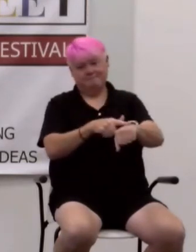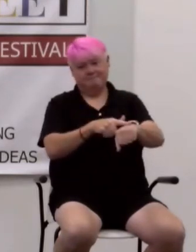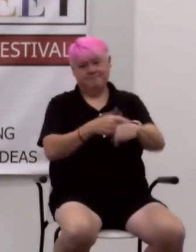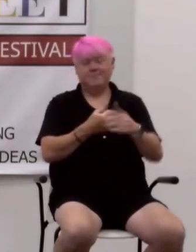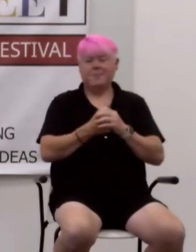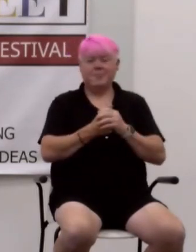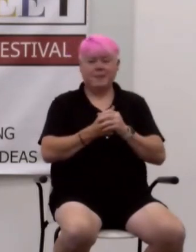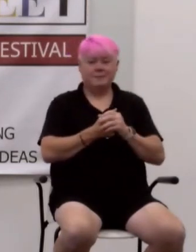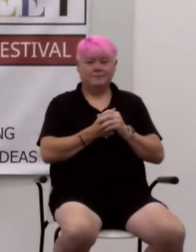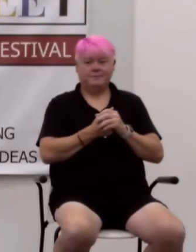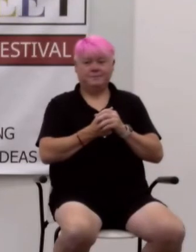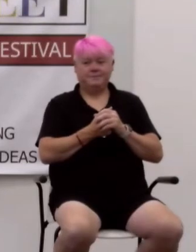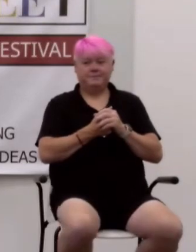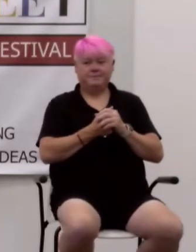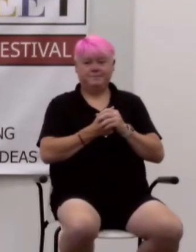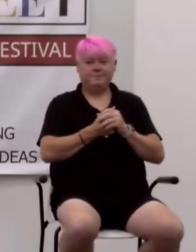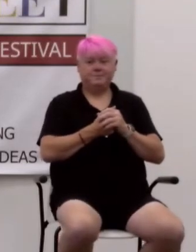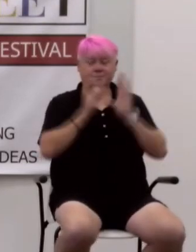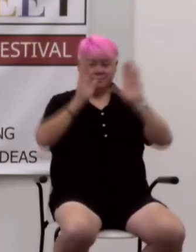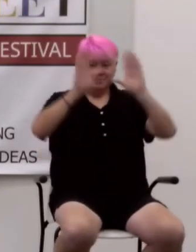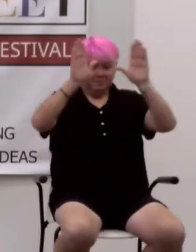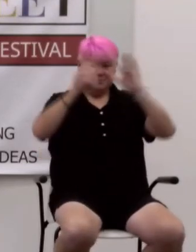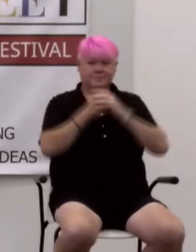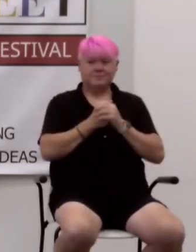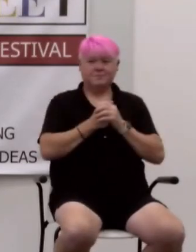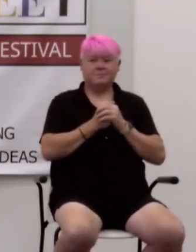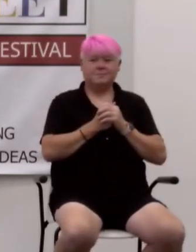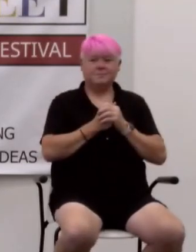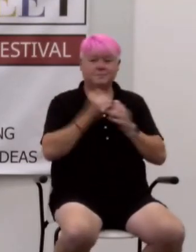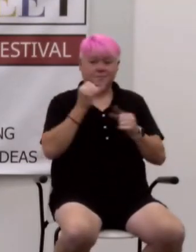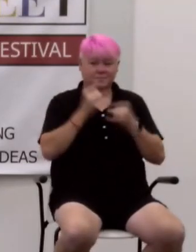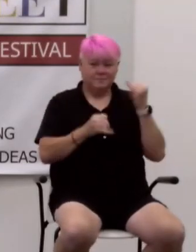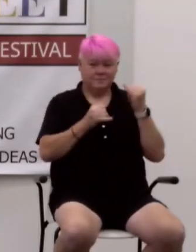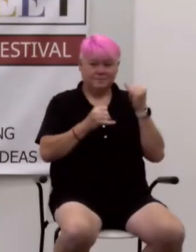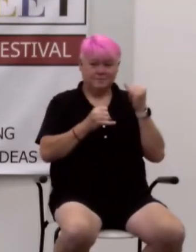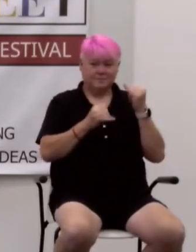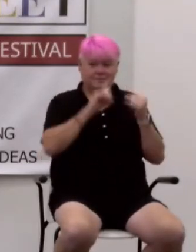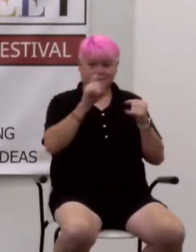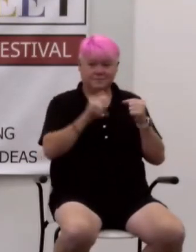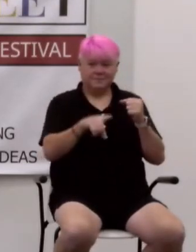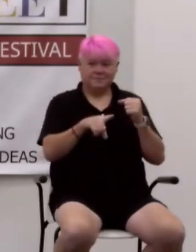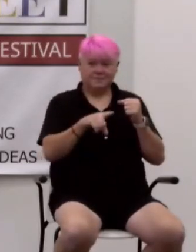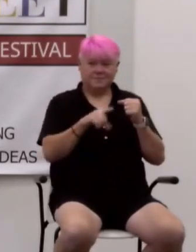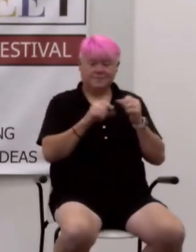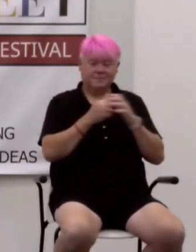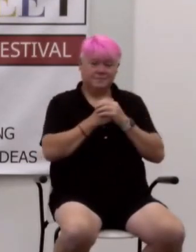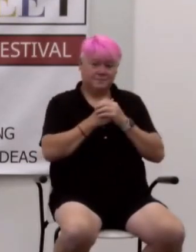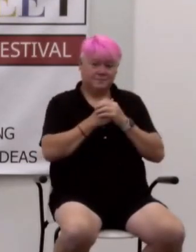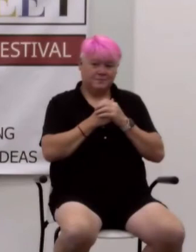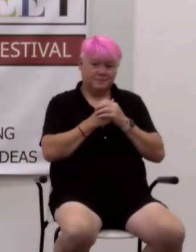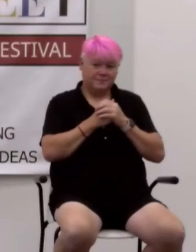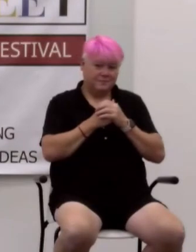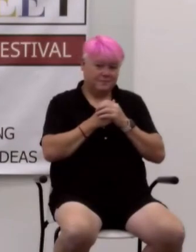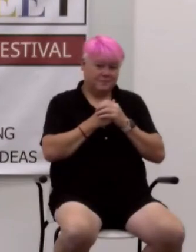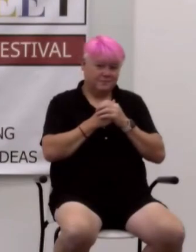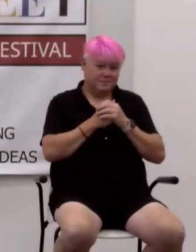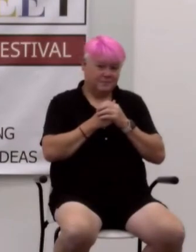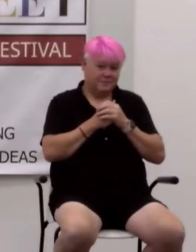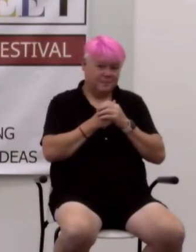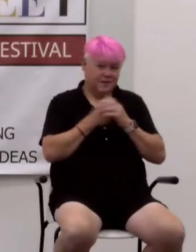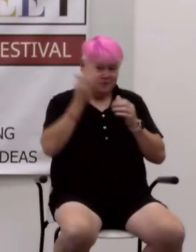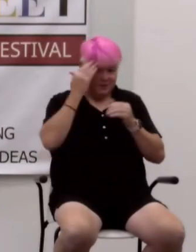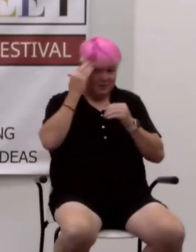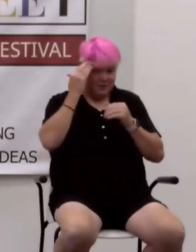too. That's wonderful. The last question, well, that's on my page right now, it's talked about nuns. It's, have you ever known a